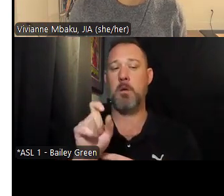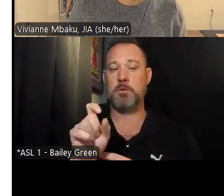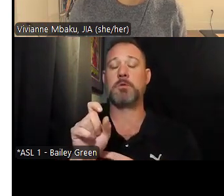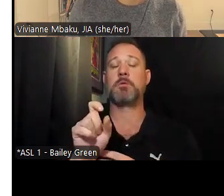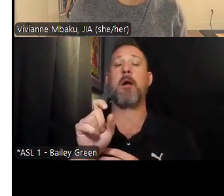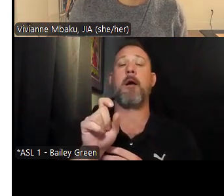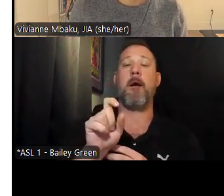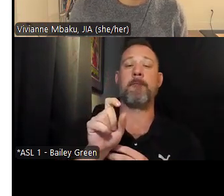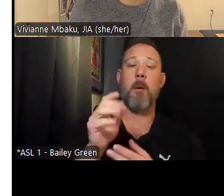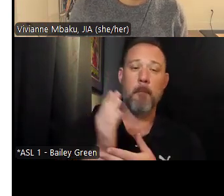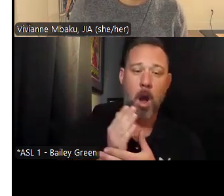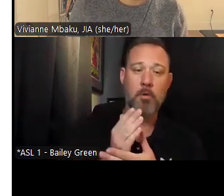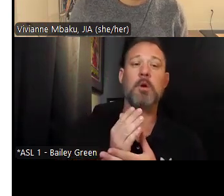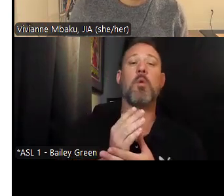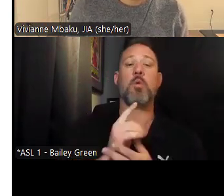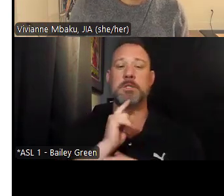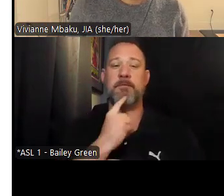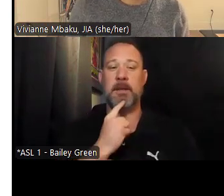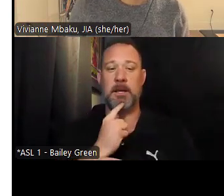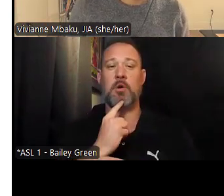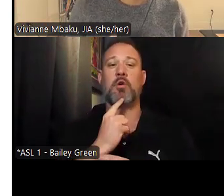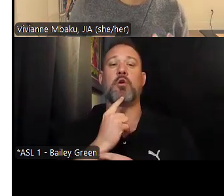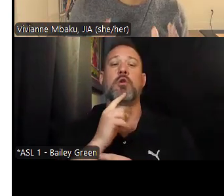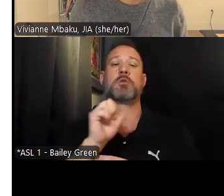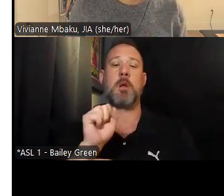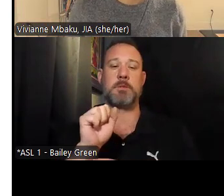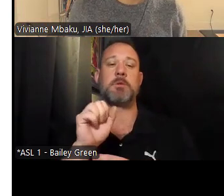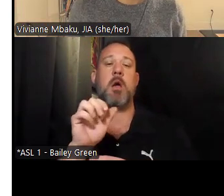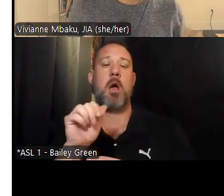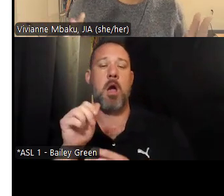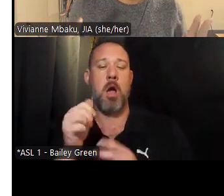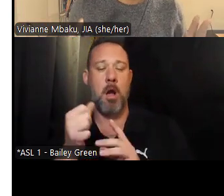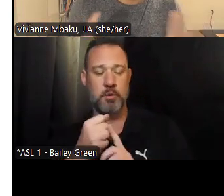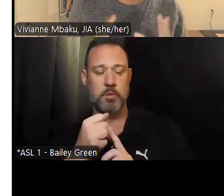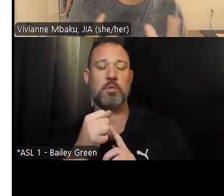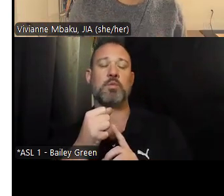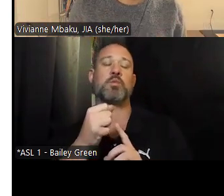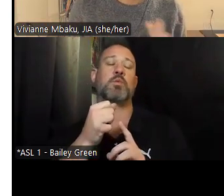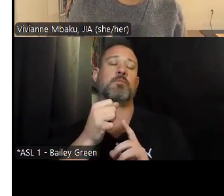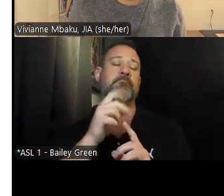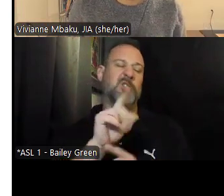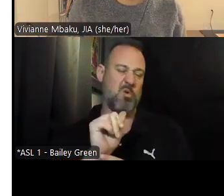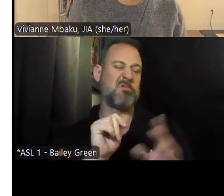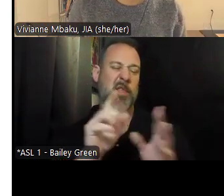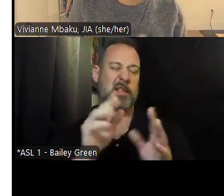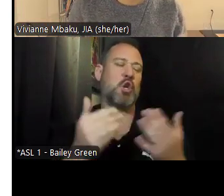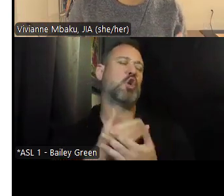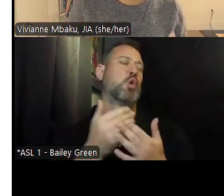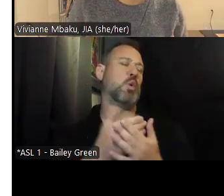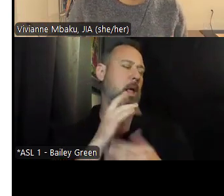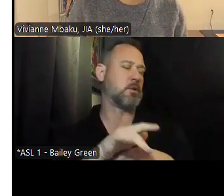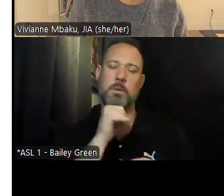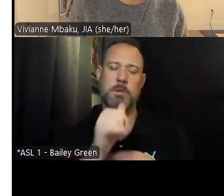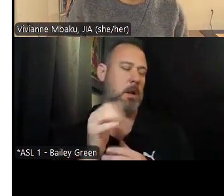or severe substance abuse disorder. And this is a new eligibility portion. This was not in